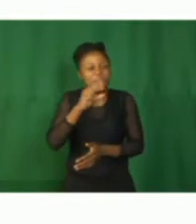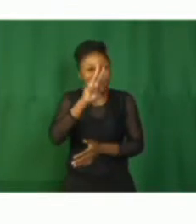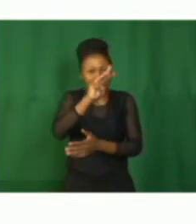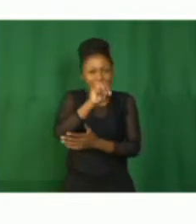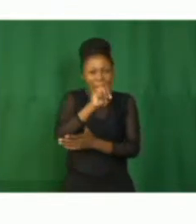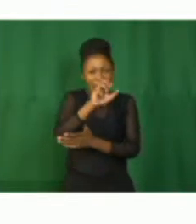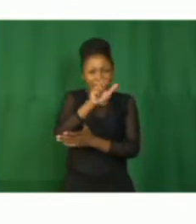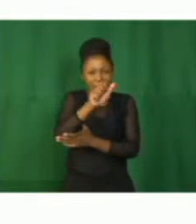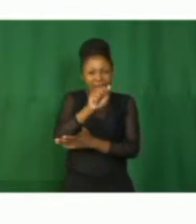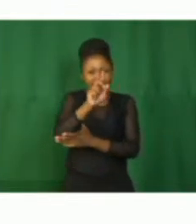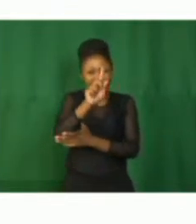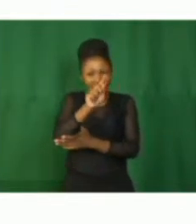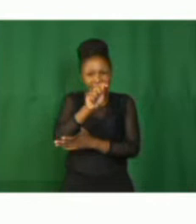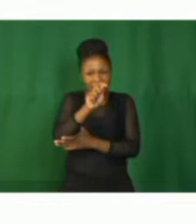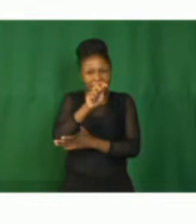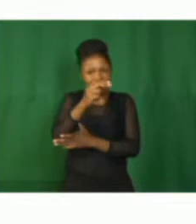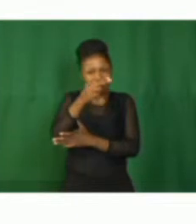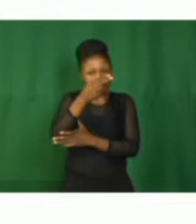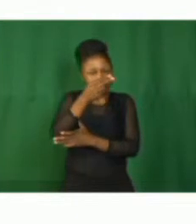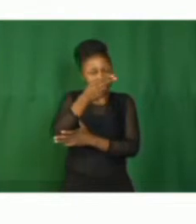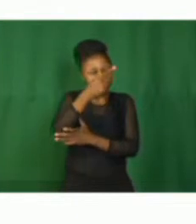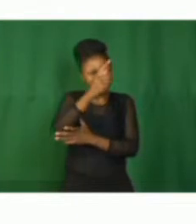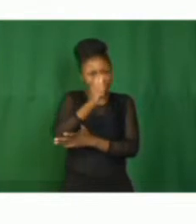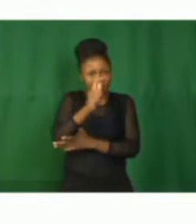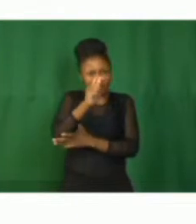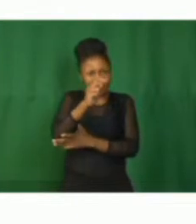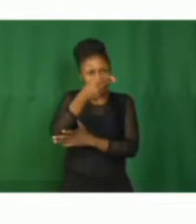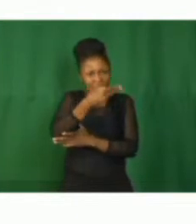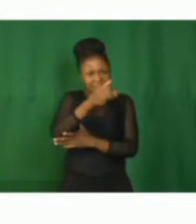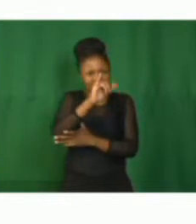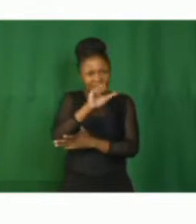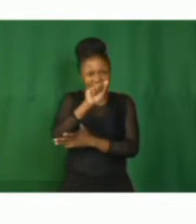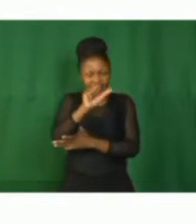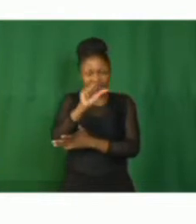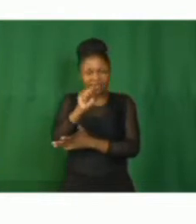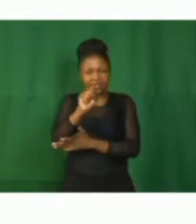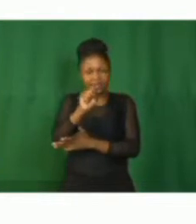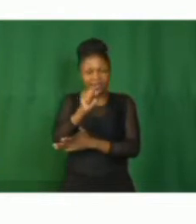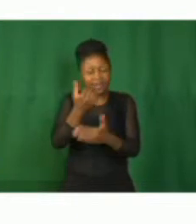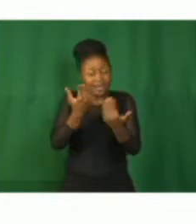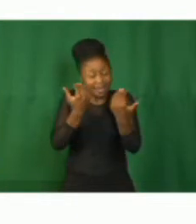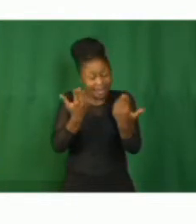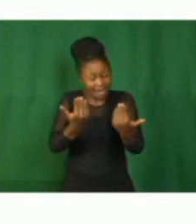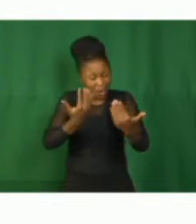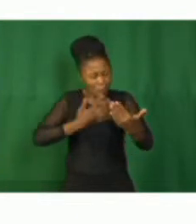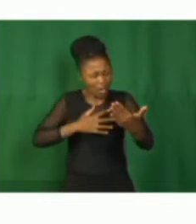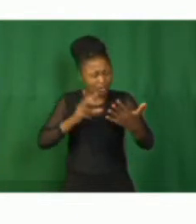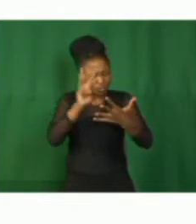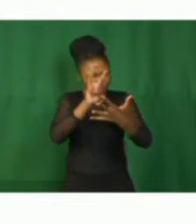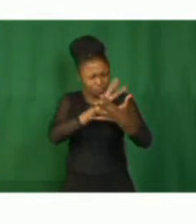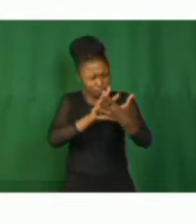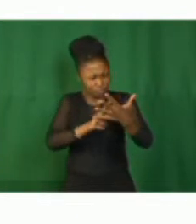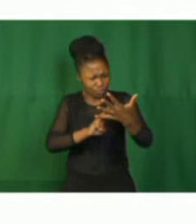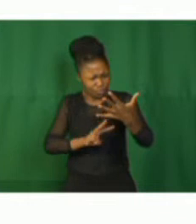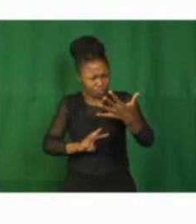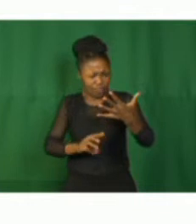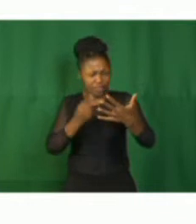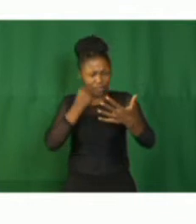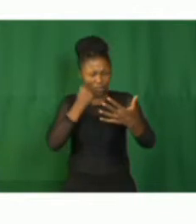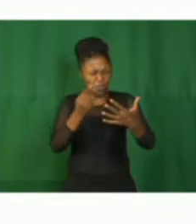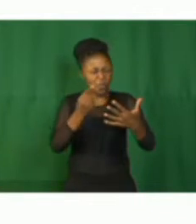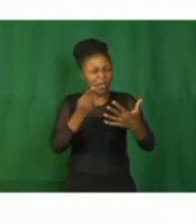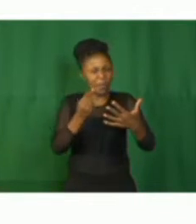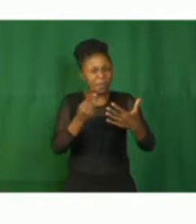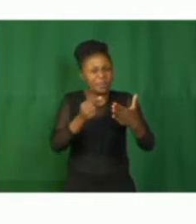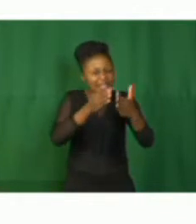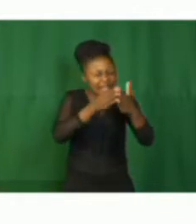Judas. Now let us look at the storyline. The storyline in general. This is our storyline, which means